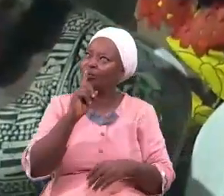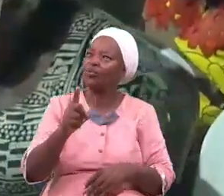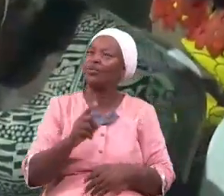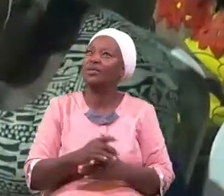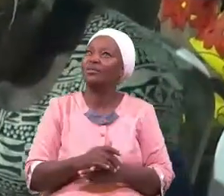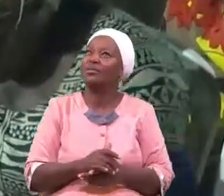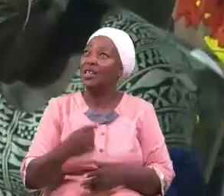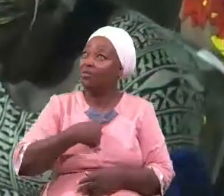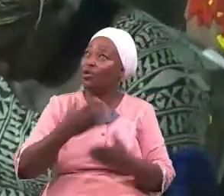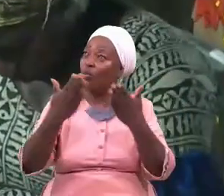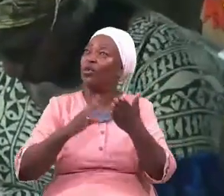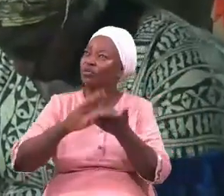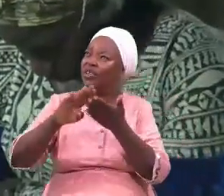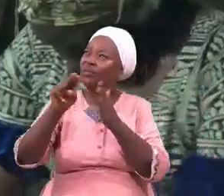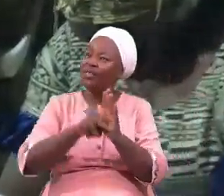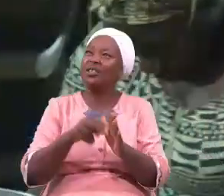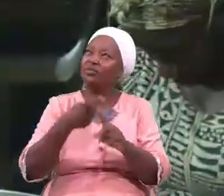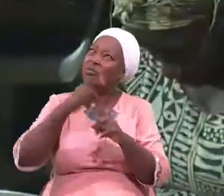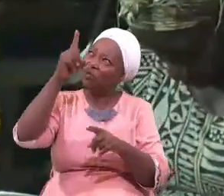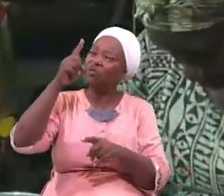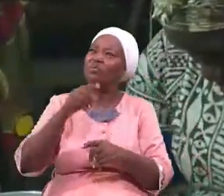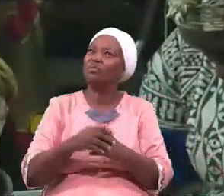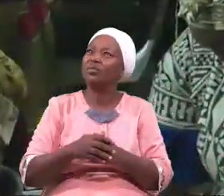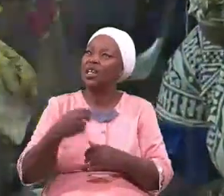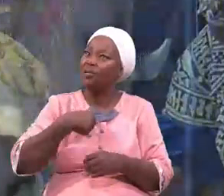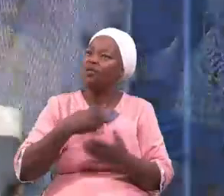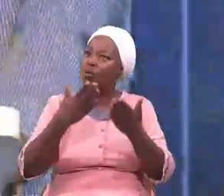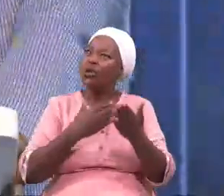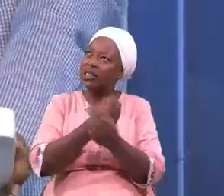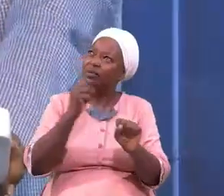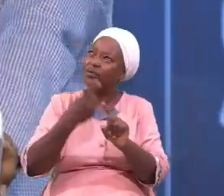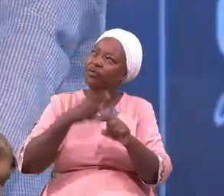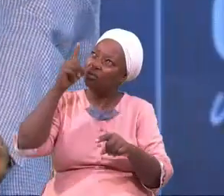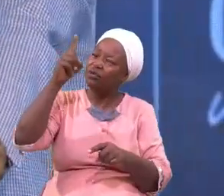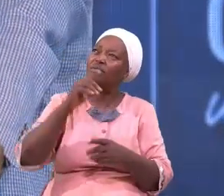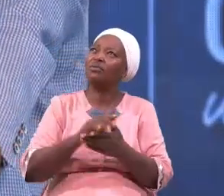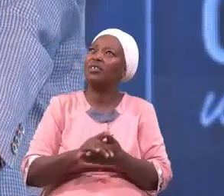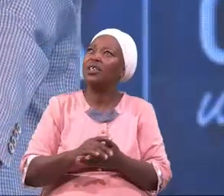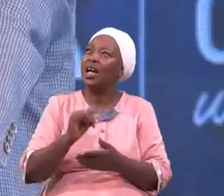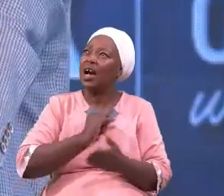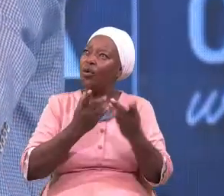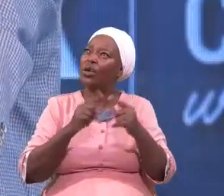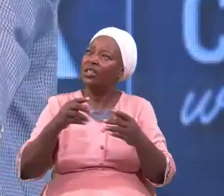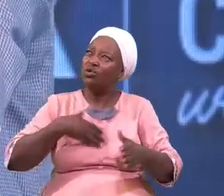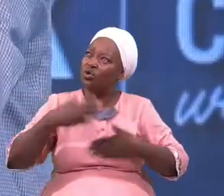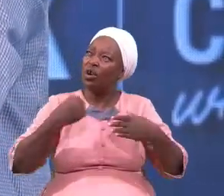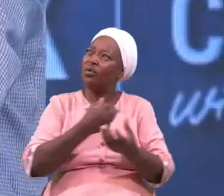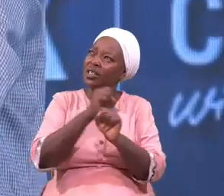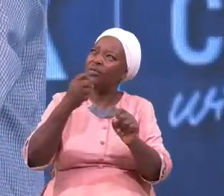I want forgiveness. I want salvation. I want the joy of